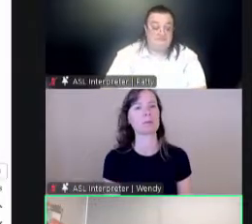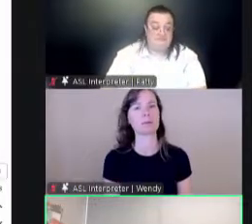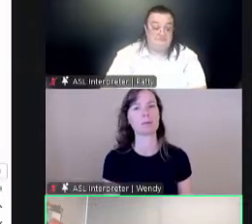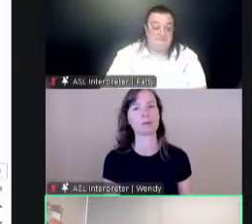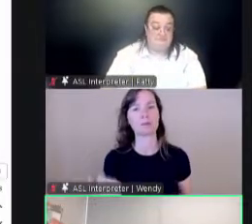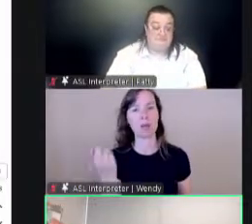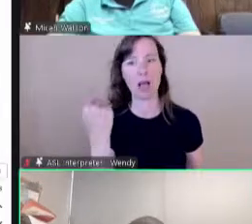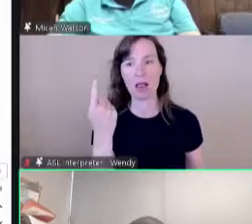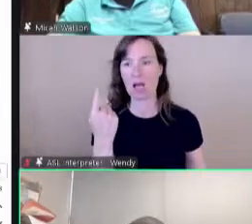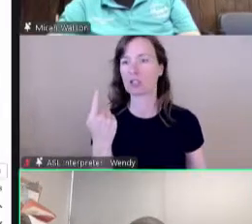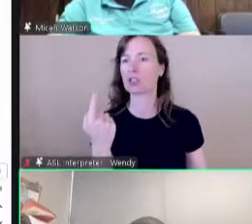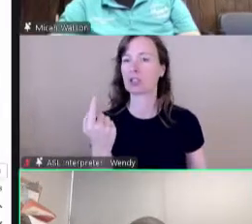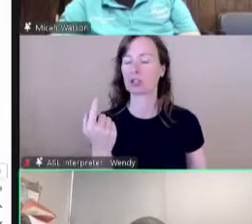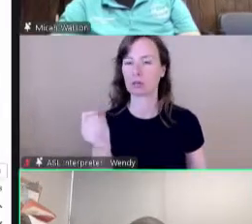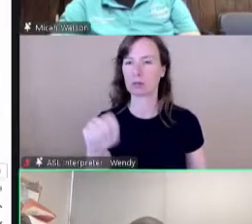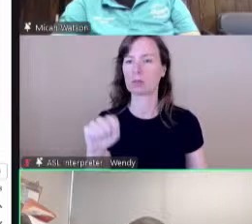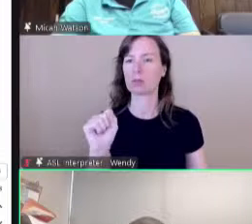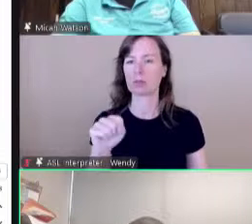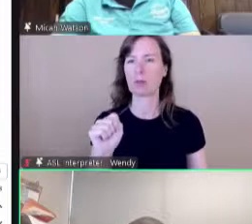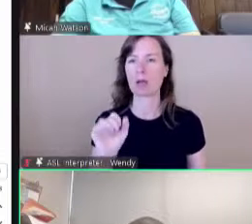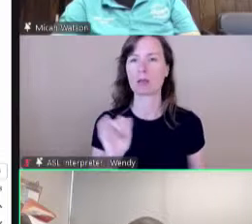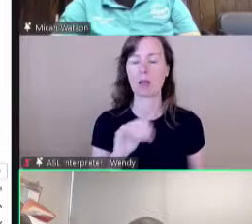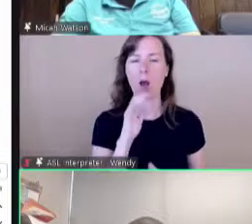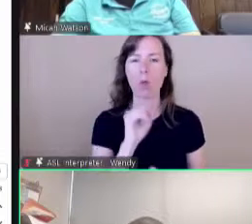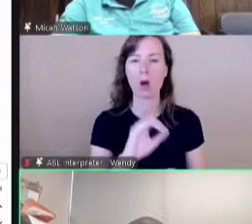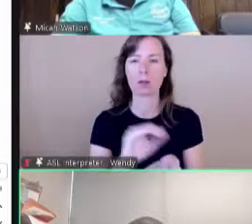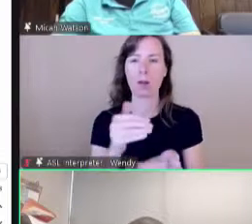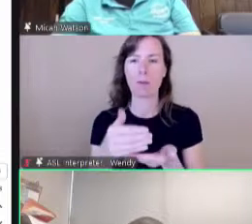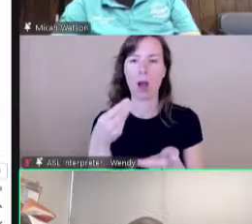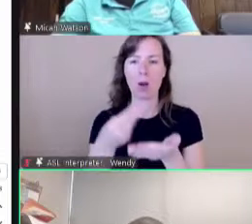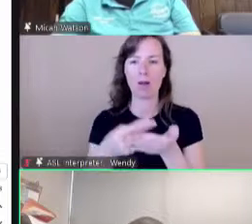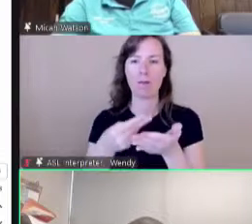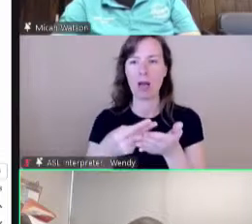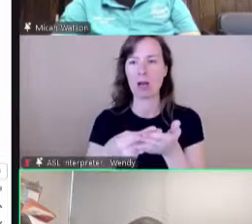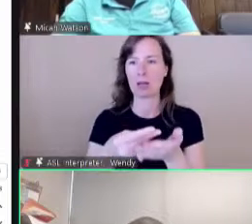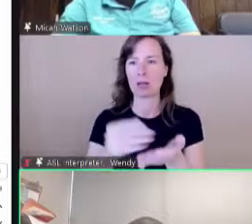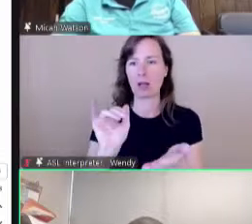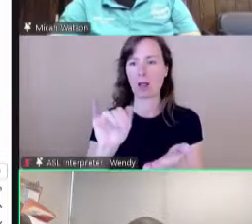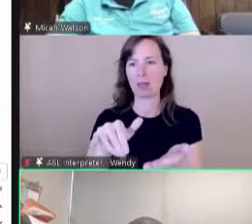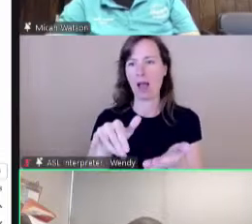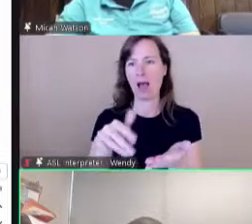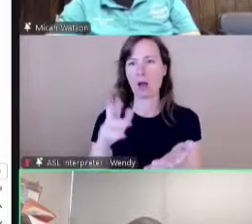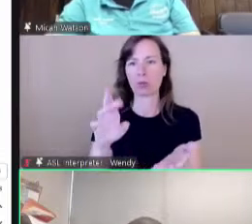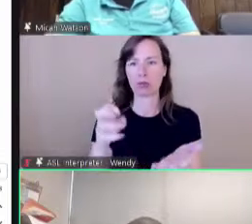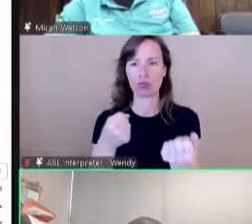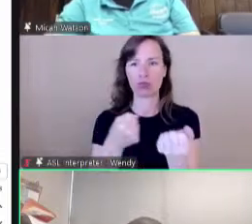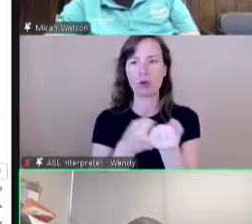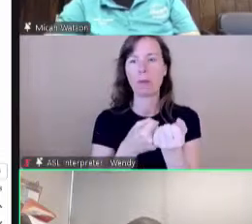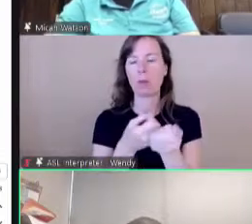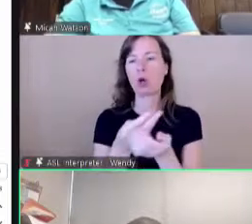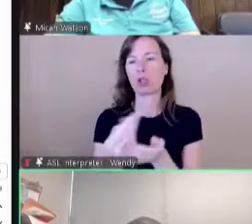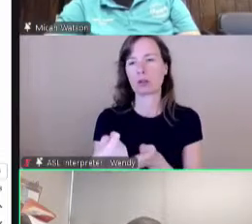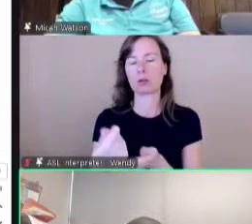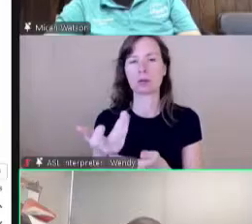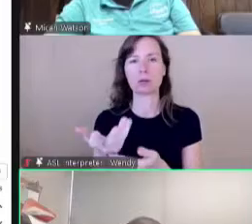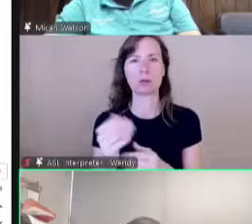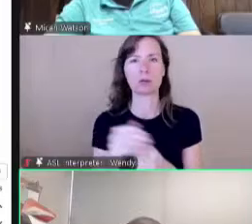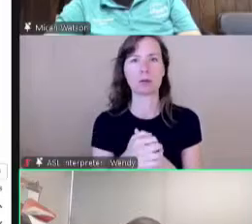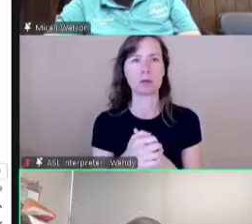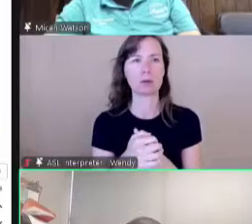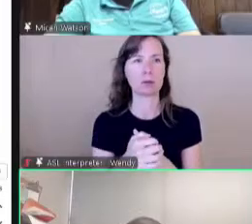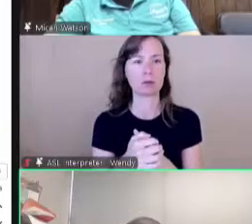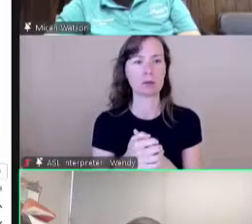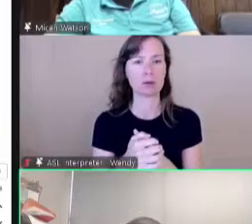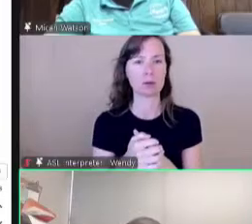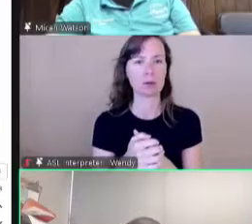year, yes, that was the amount of money that they got reimbursed or didn't, or they haven't